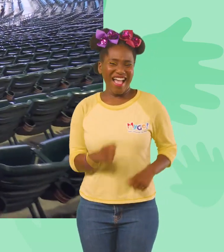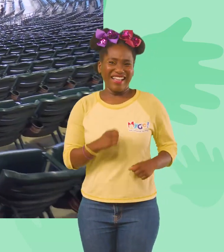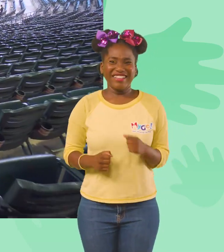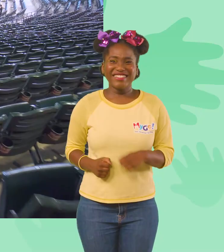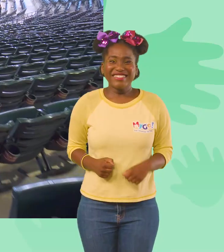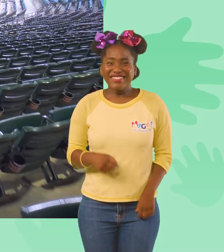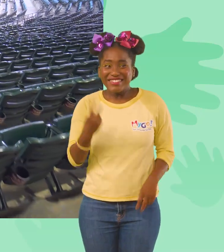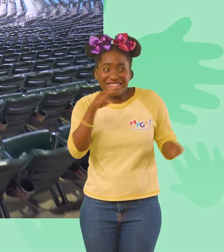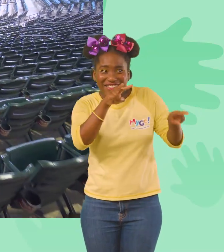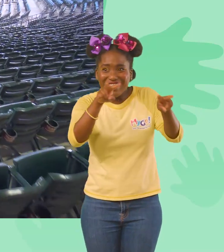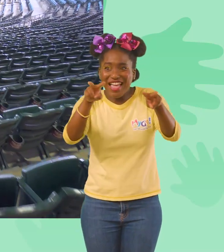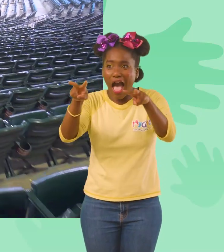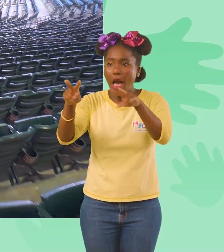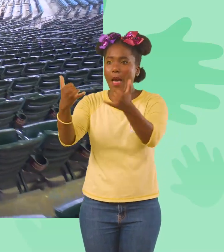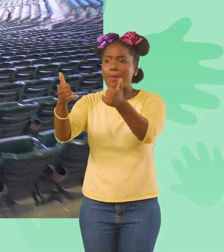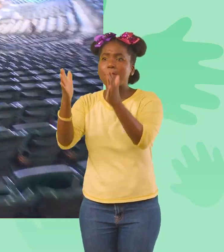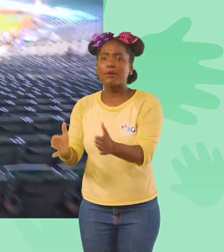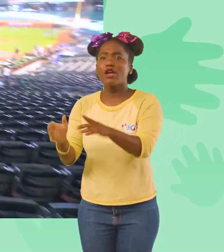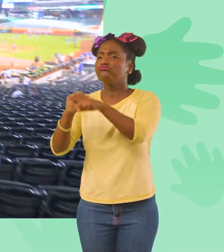Whoa, check it out. They're warming up.